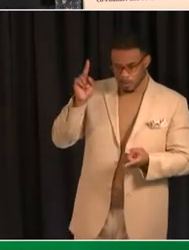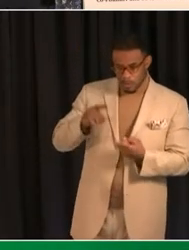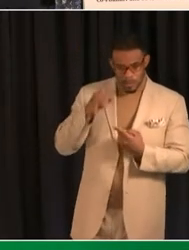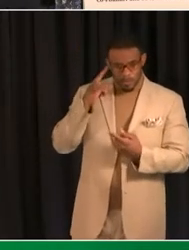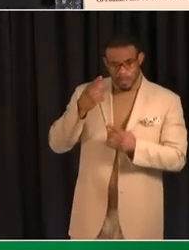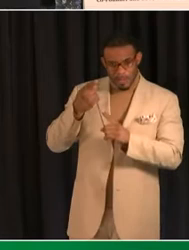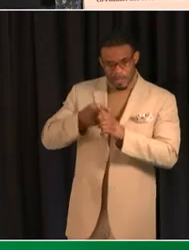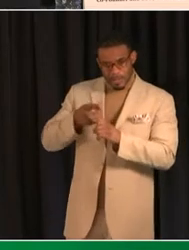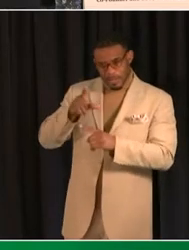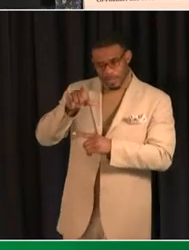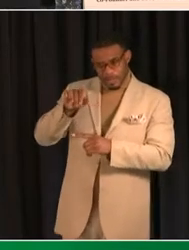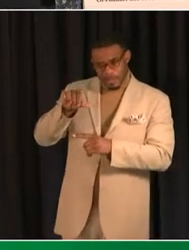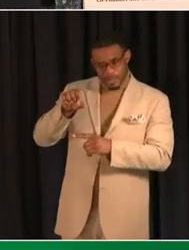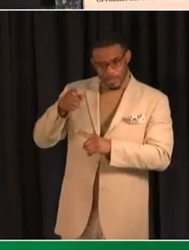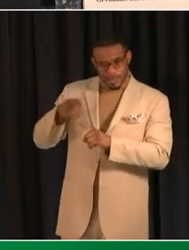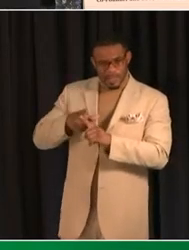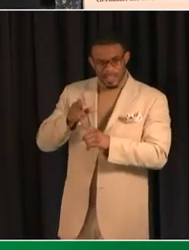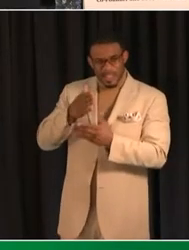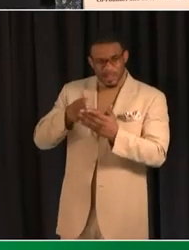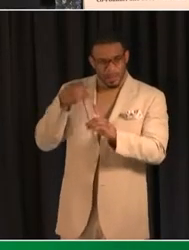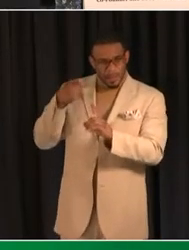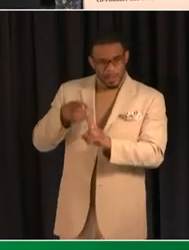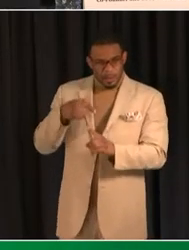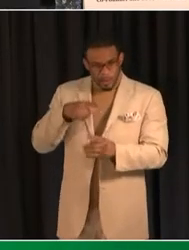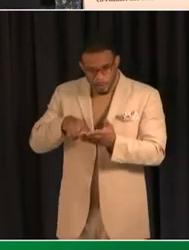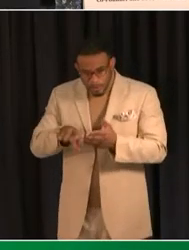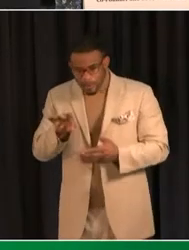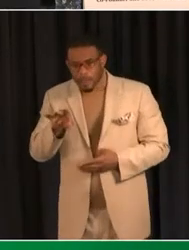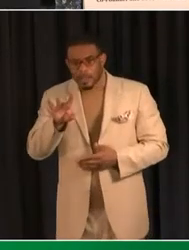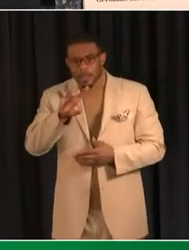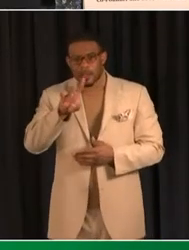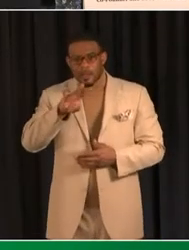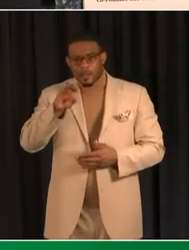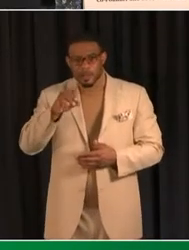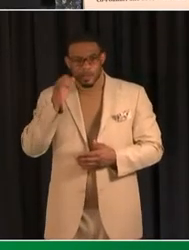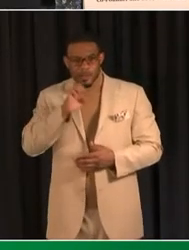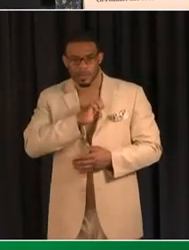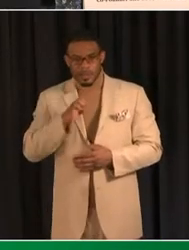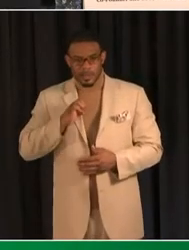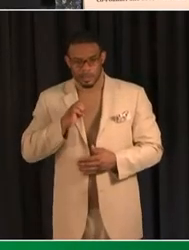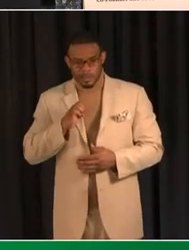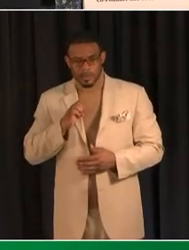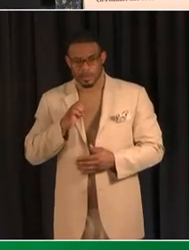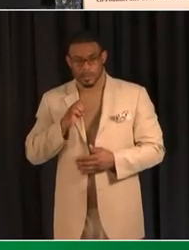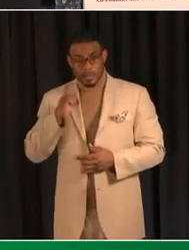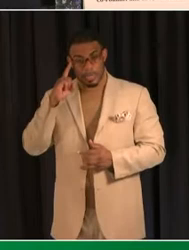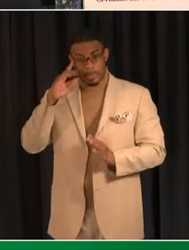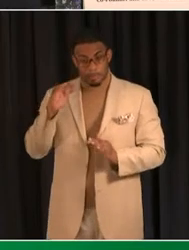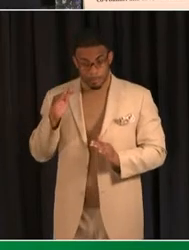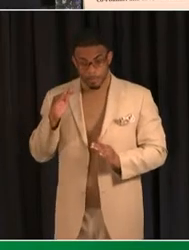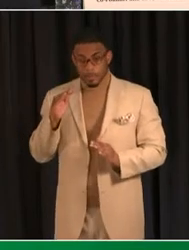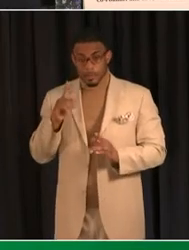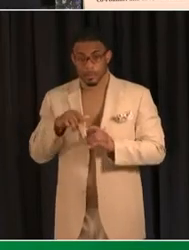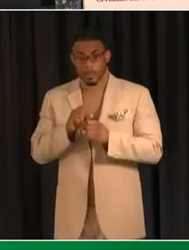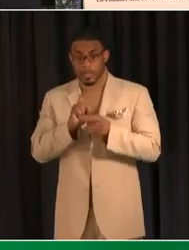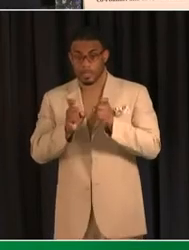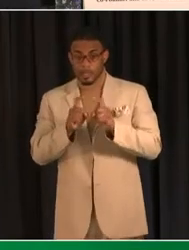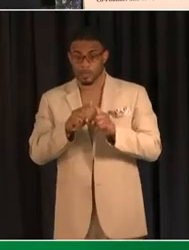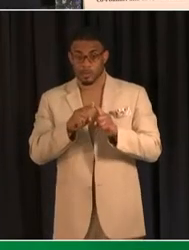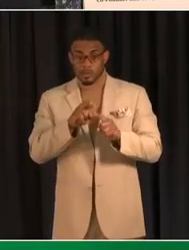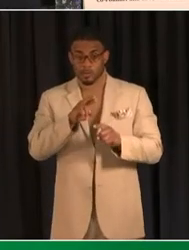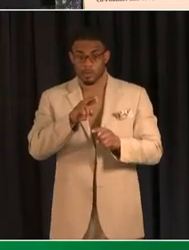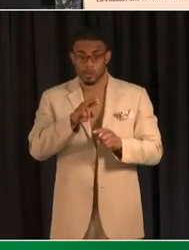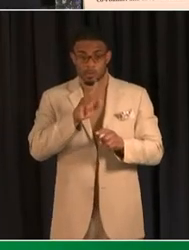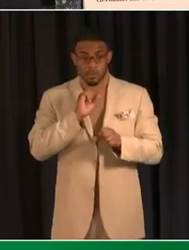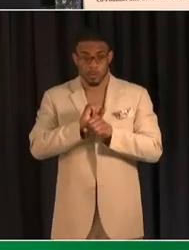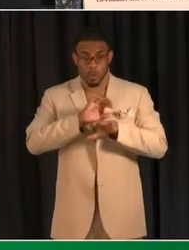the reduction of leases. And so these are just some of the main points that we have found, that 87% of executives expect to make